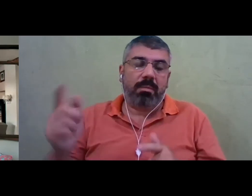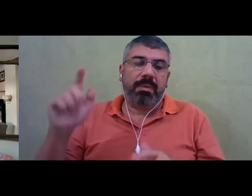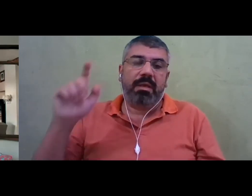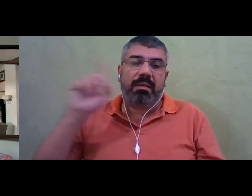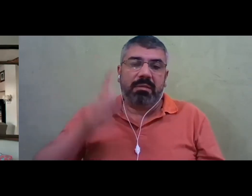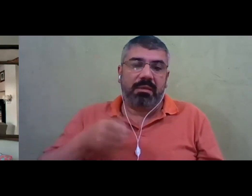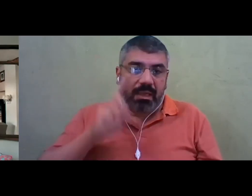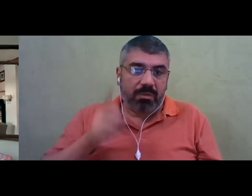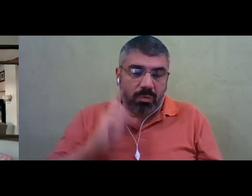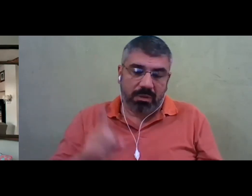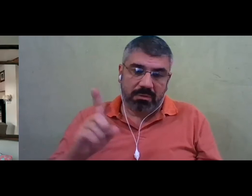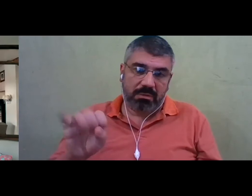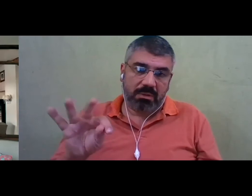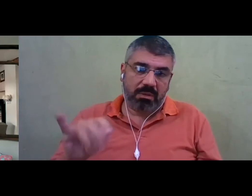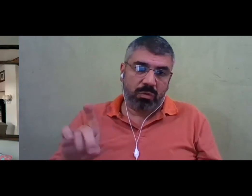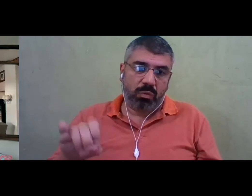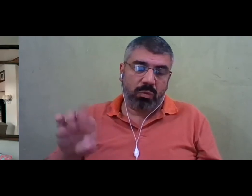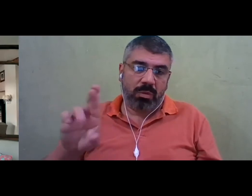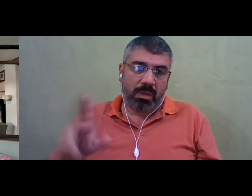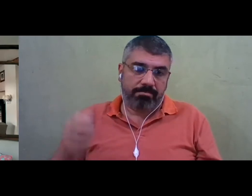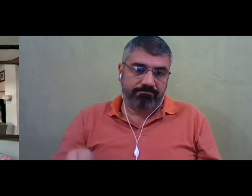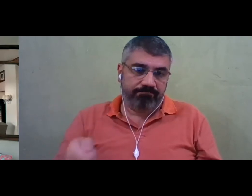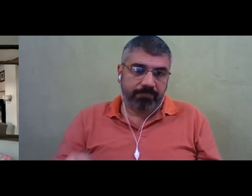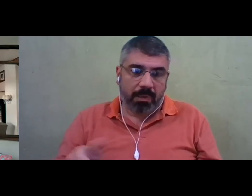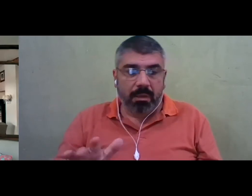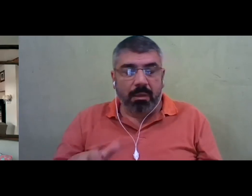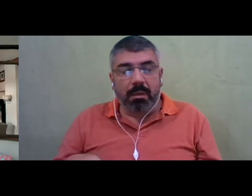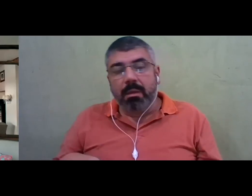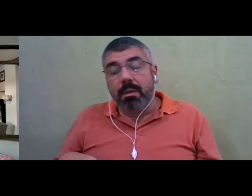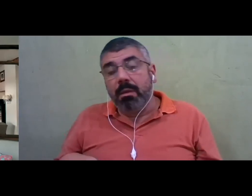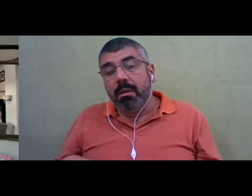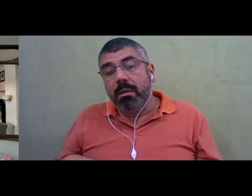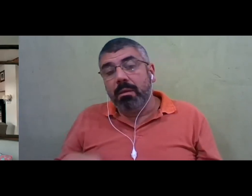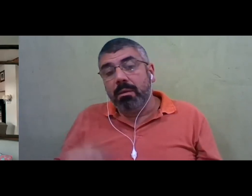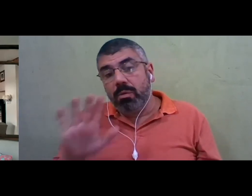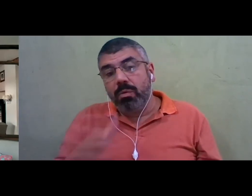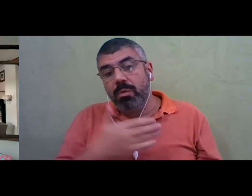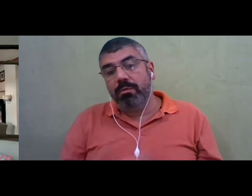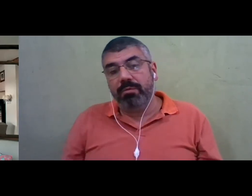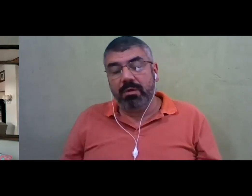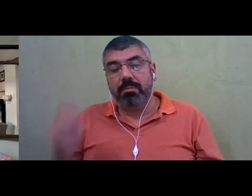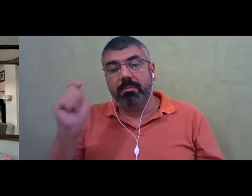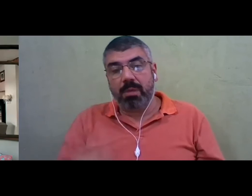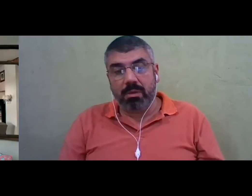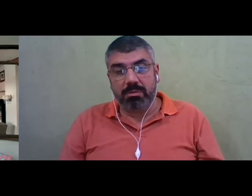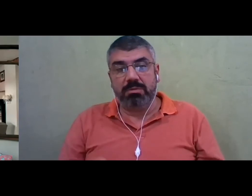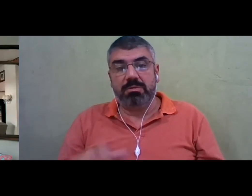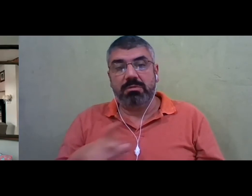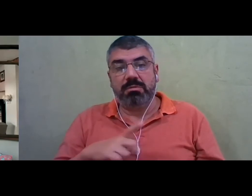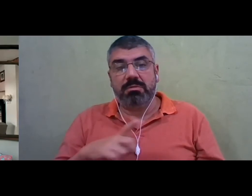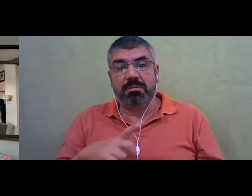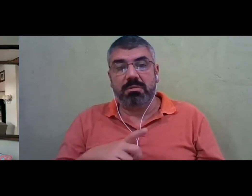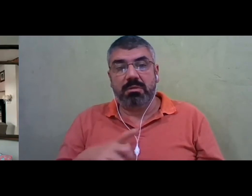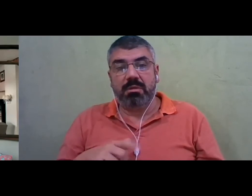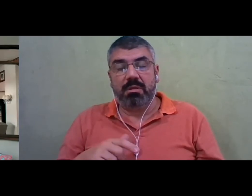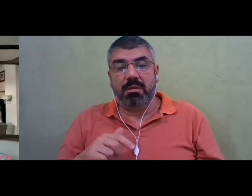very different problem than say a young person who can't now make friends and get control of